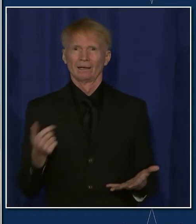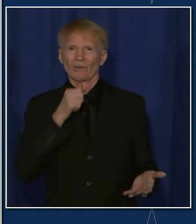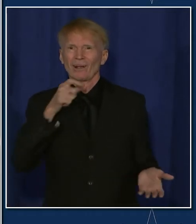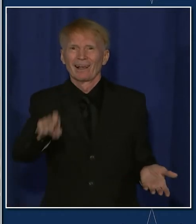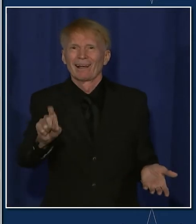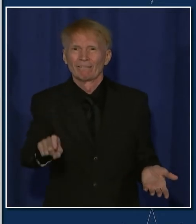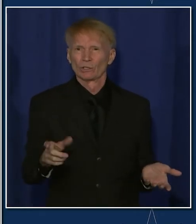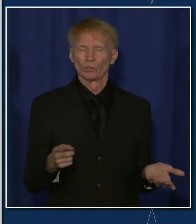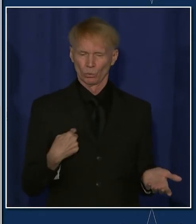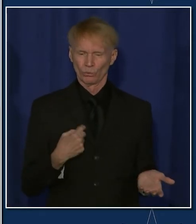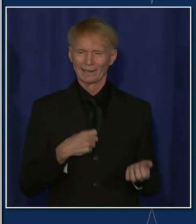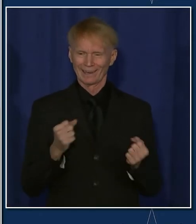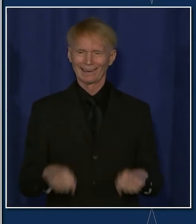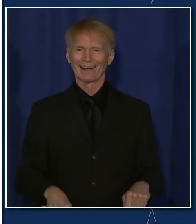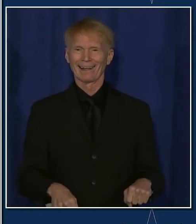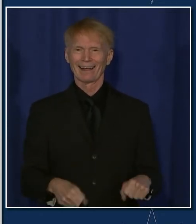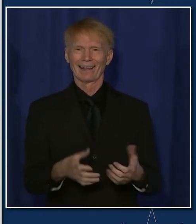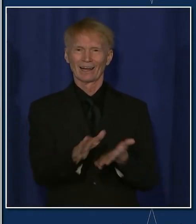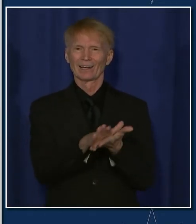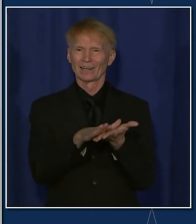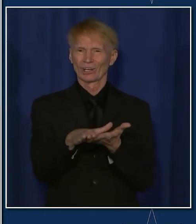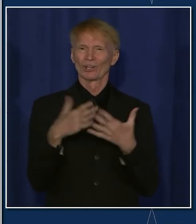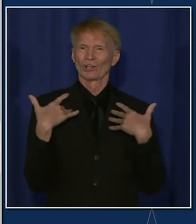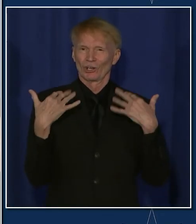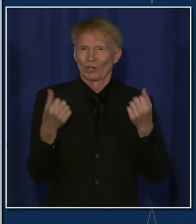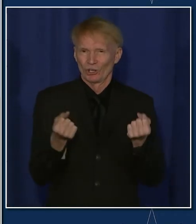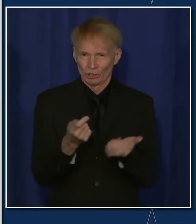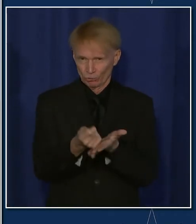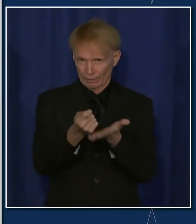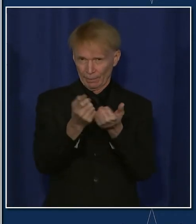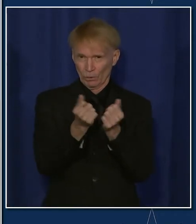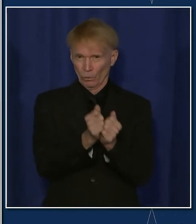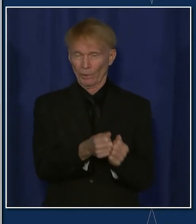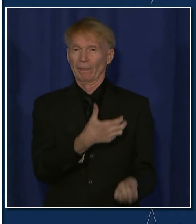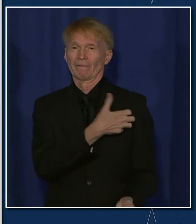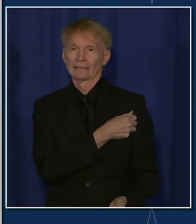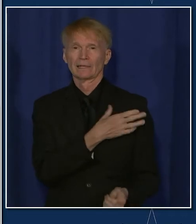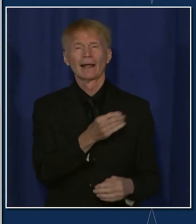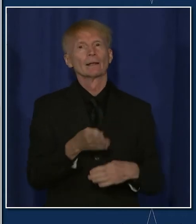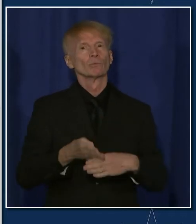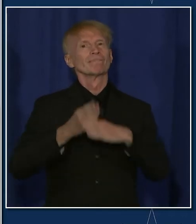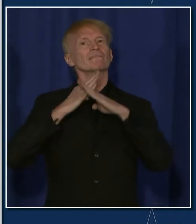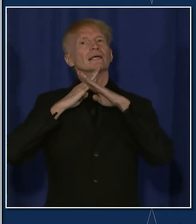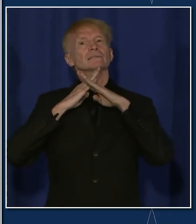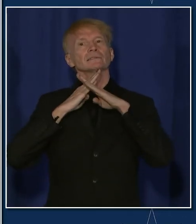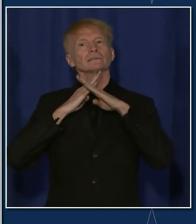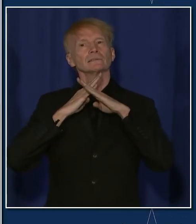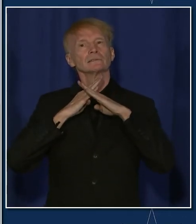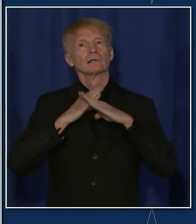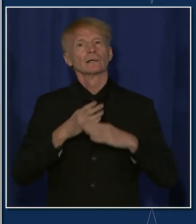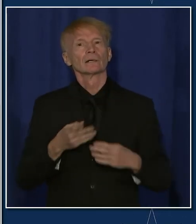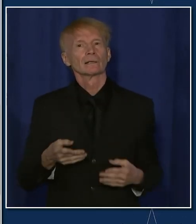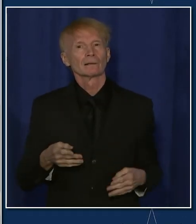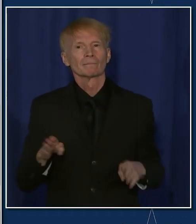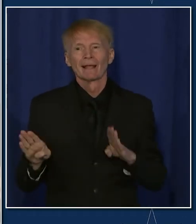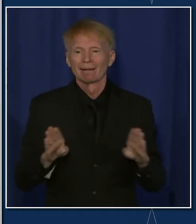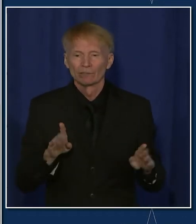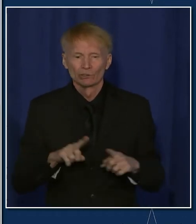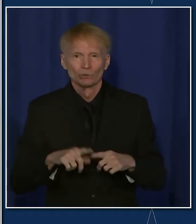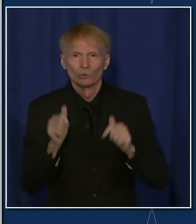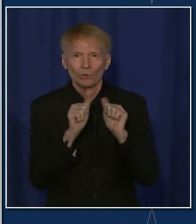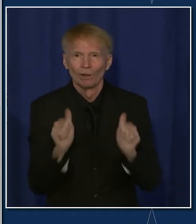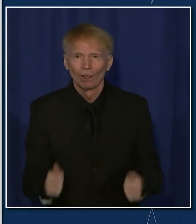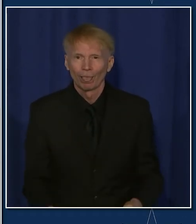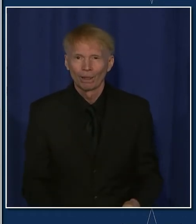fingertips not only curative measures or treatment measures, but preventative measures. I think that's so important to